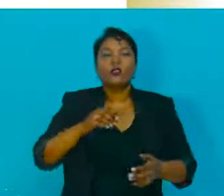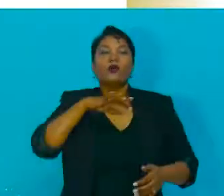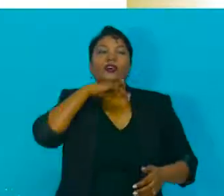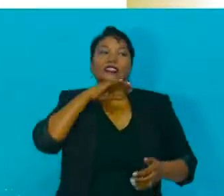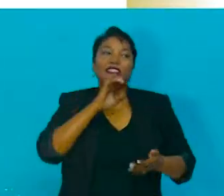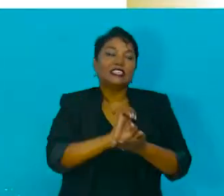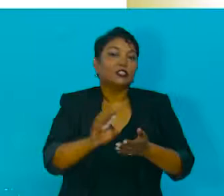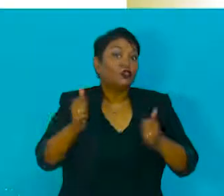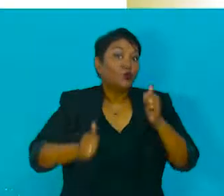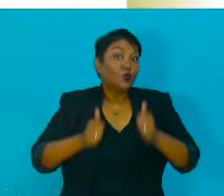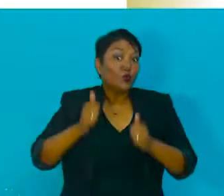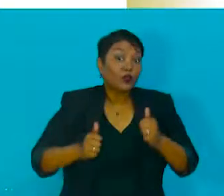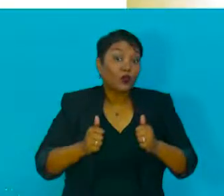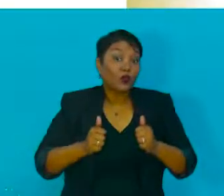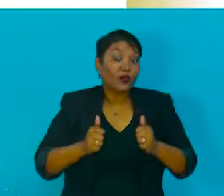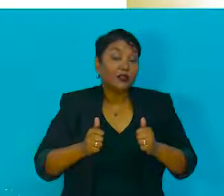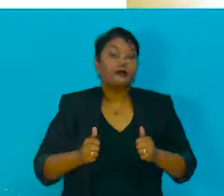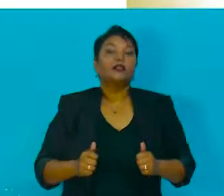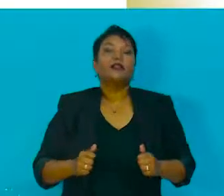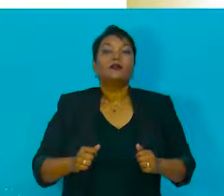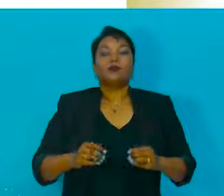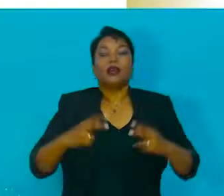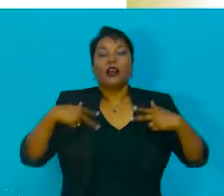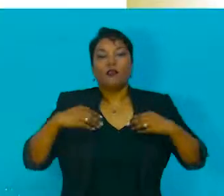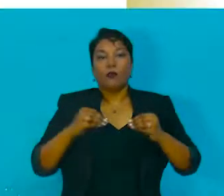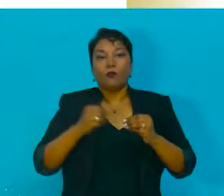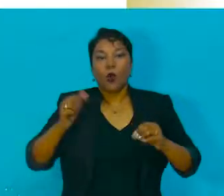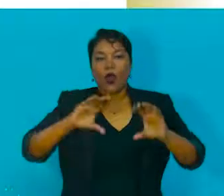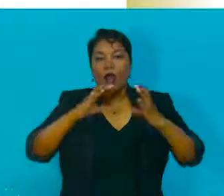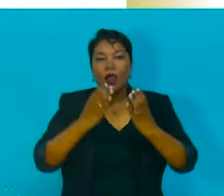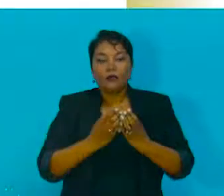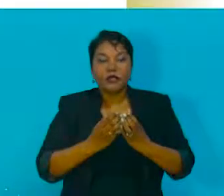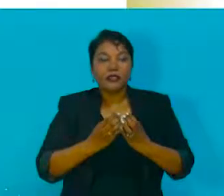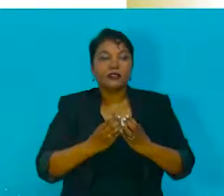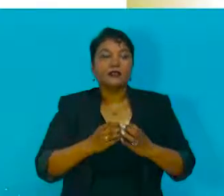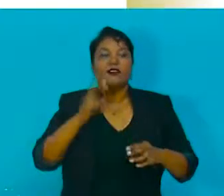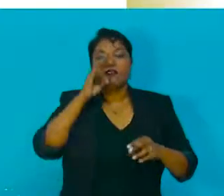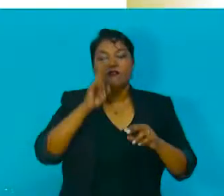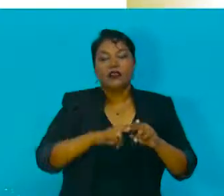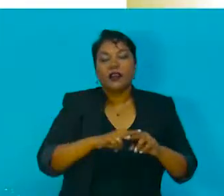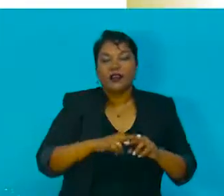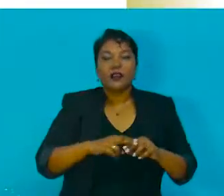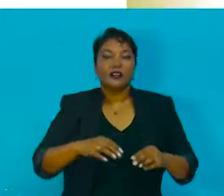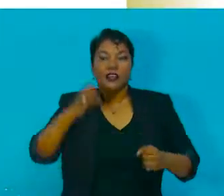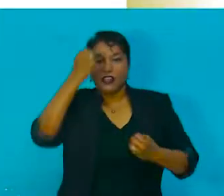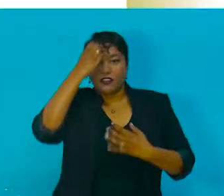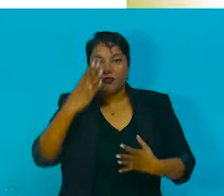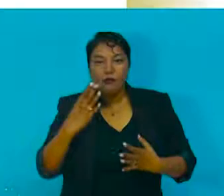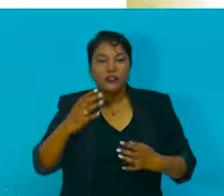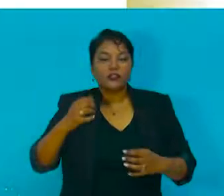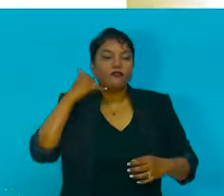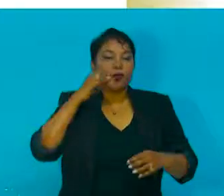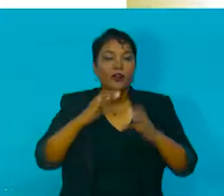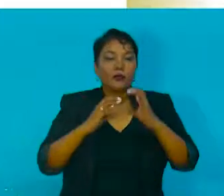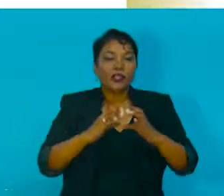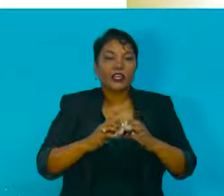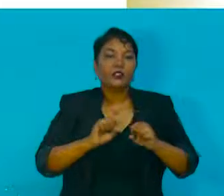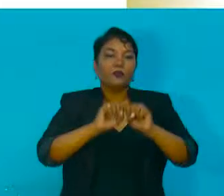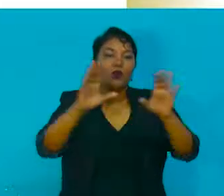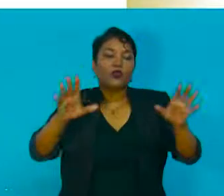expected to grow as well. Due to convergence, we have convergence between the entertainment, information, and